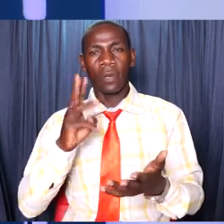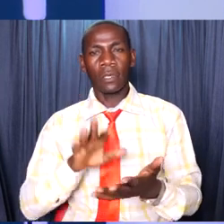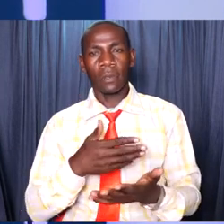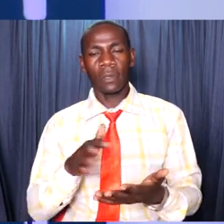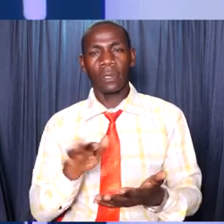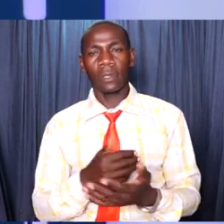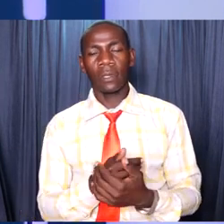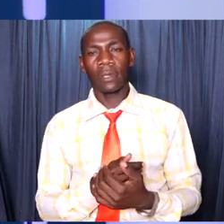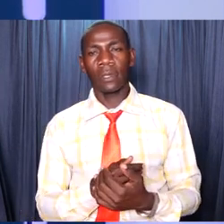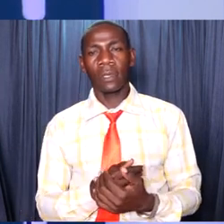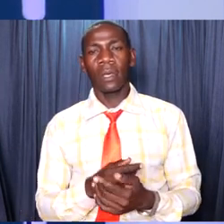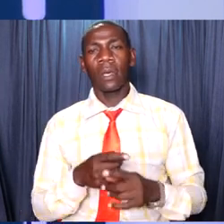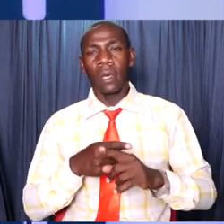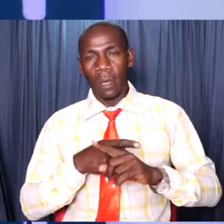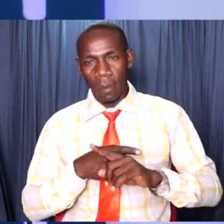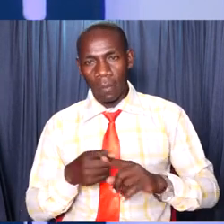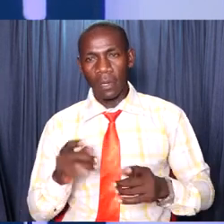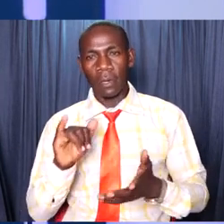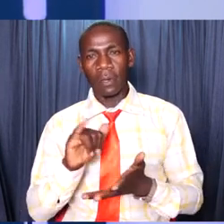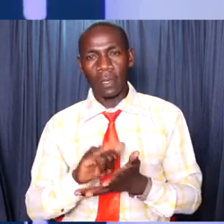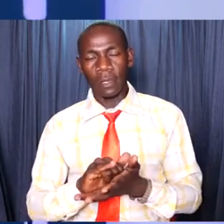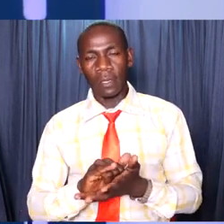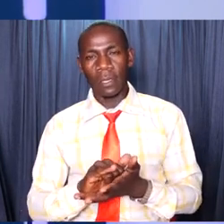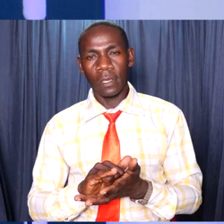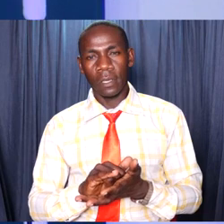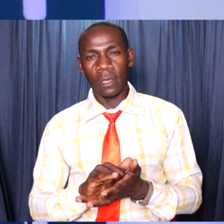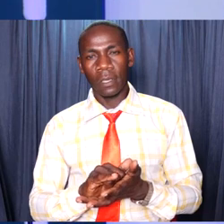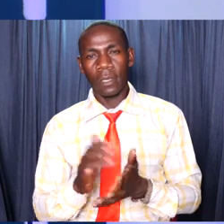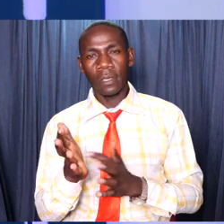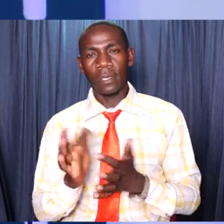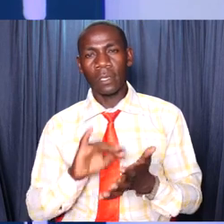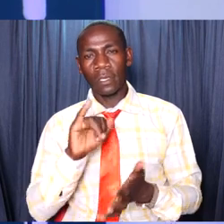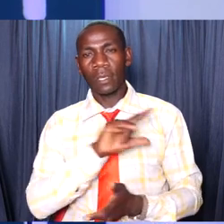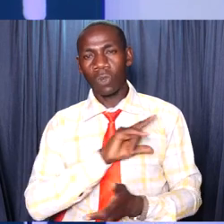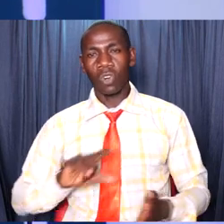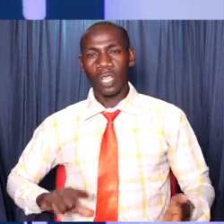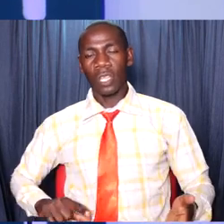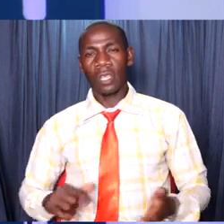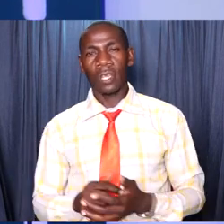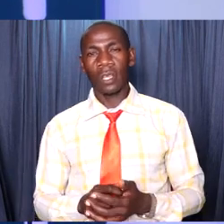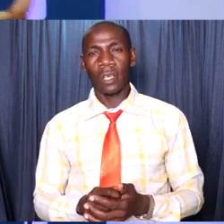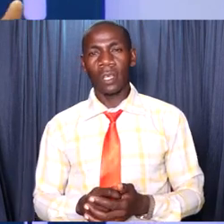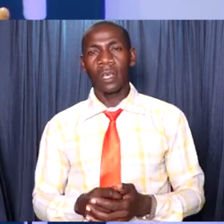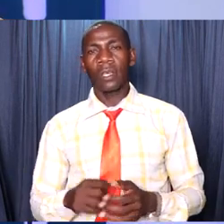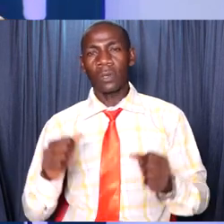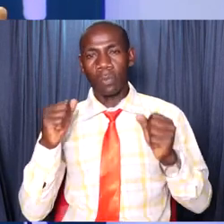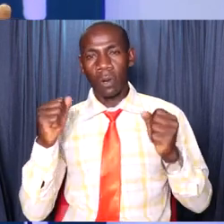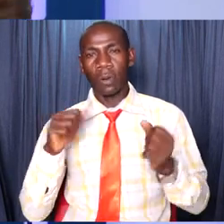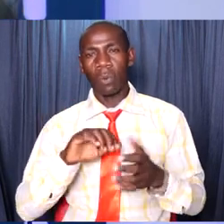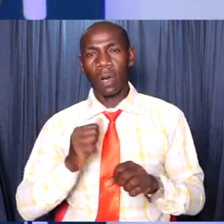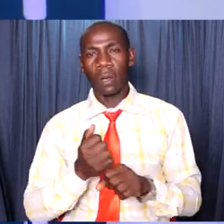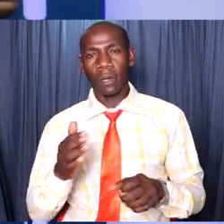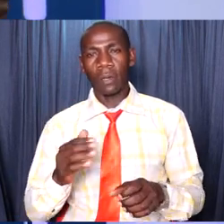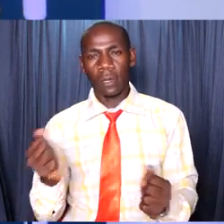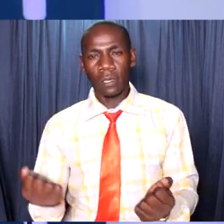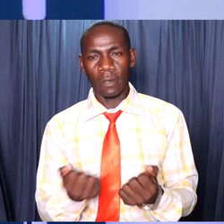will praise. Lakini kule kwamba. But now that. Yesu ni Bwana. Jesus is the Lord. Na anaweza lile. And is able to work on